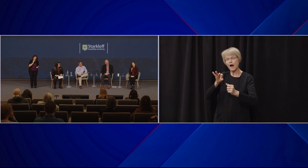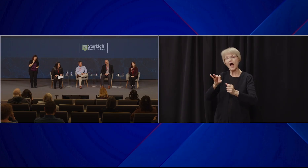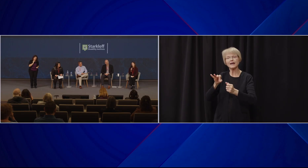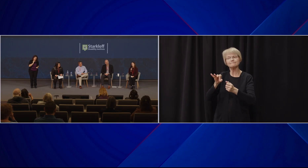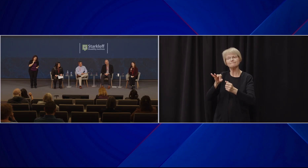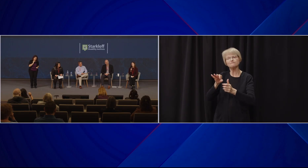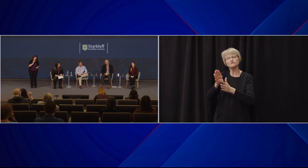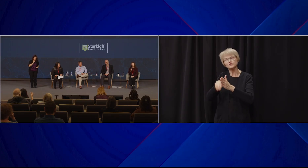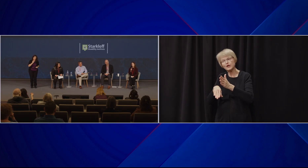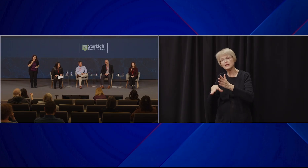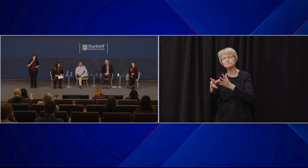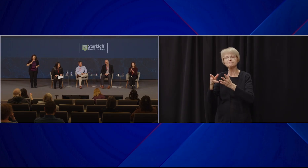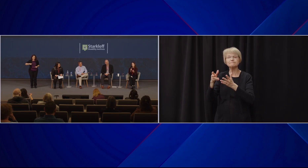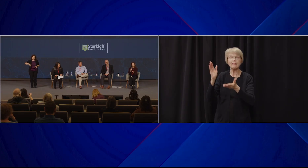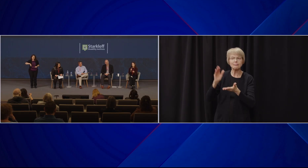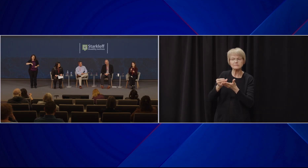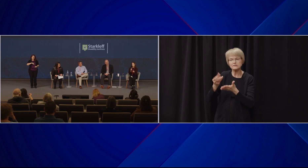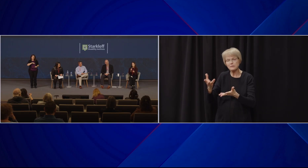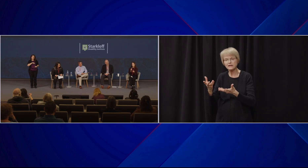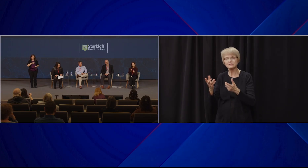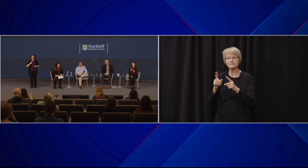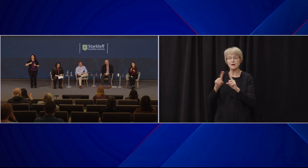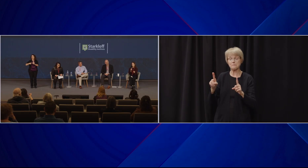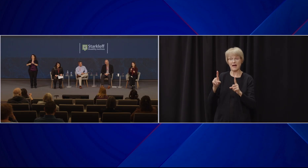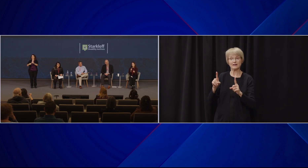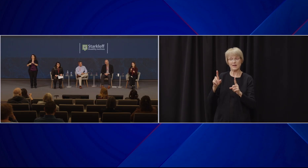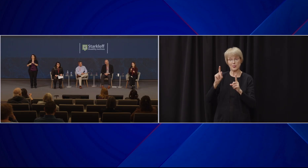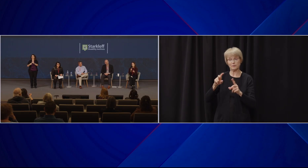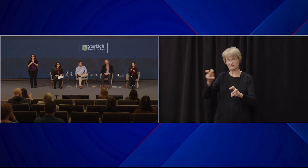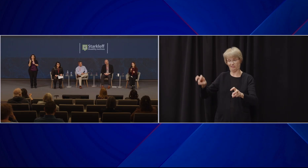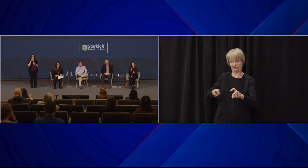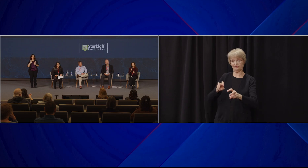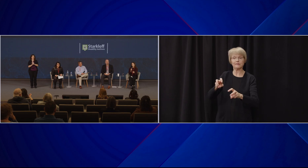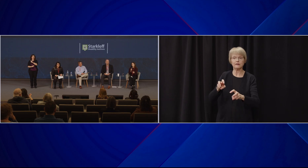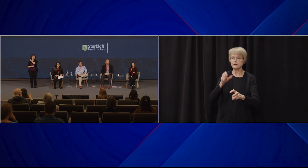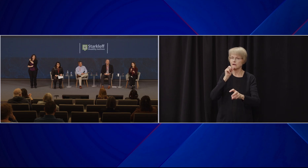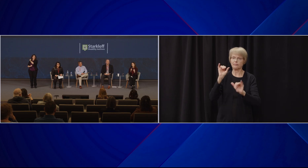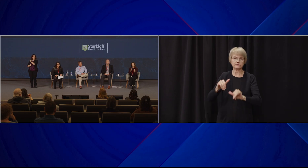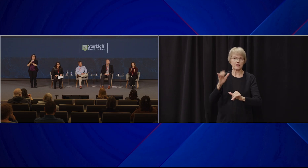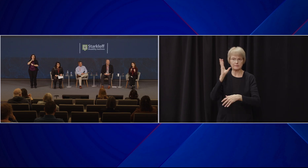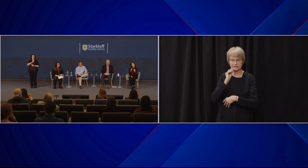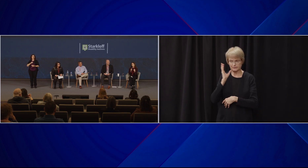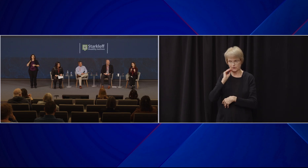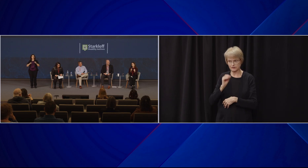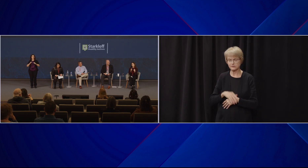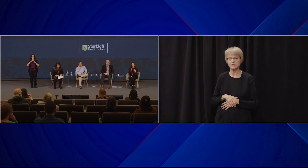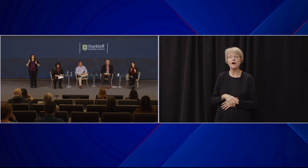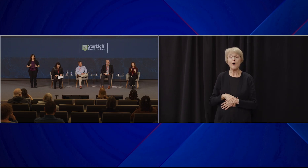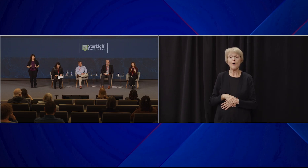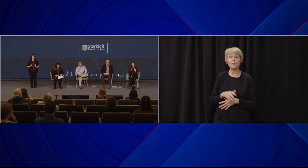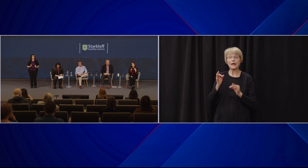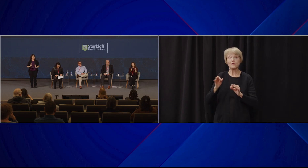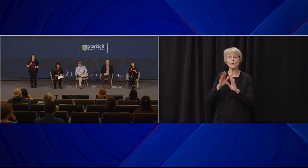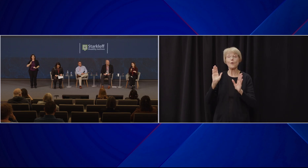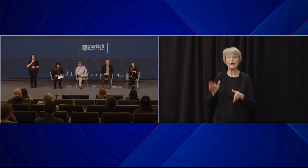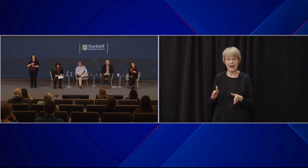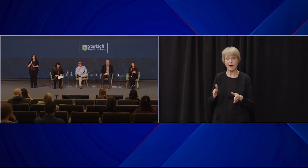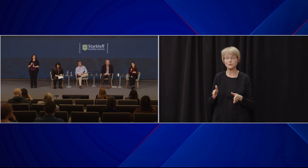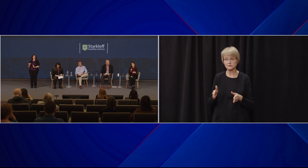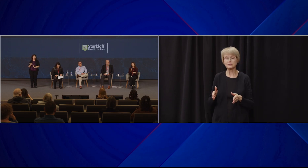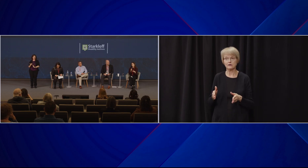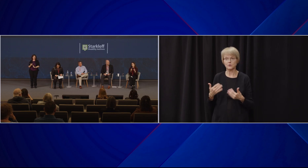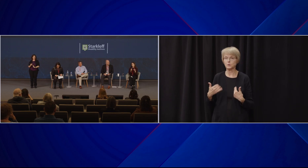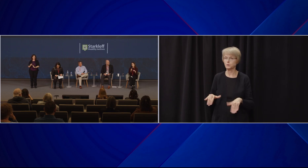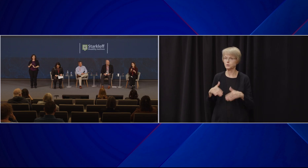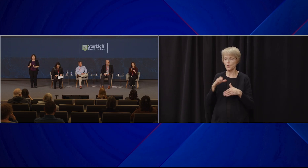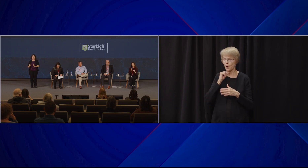So I showed in one of the images the old courthouse. So that was our project. It's a very